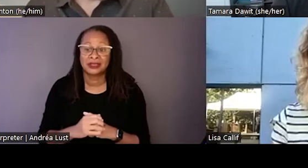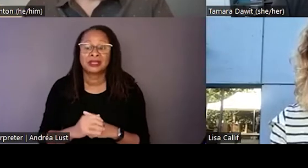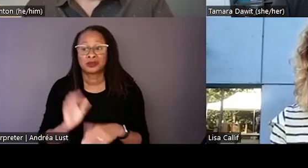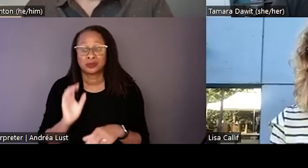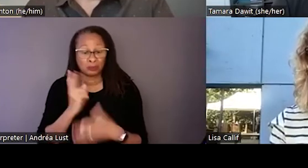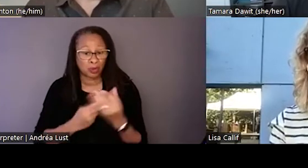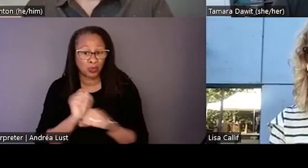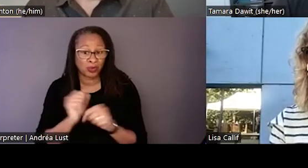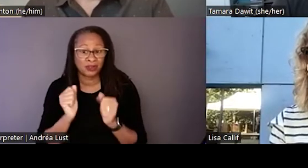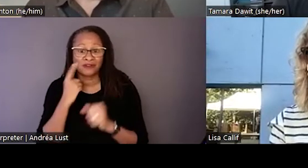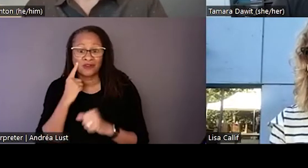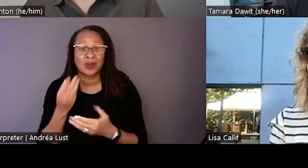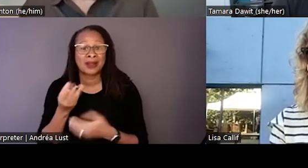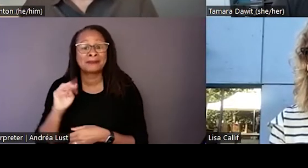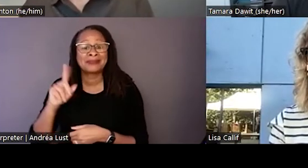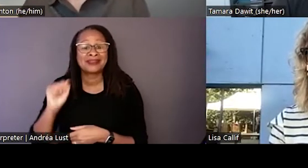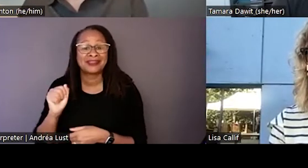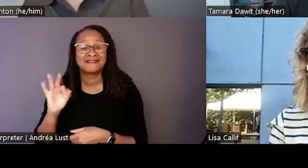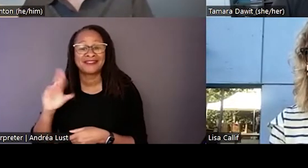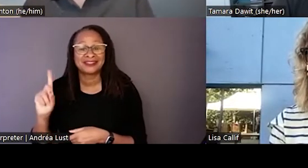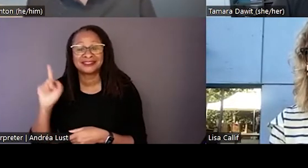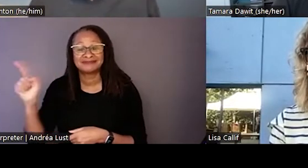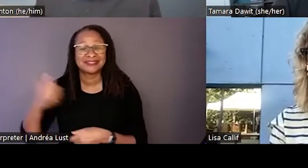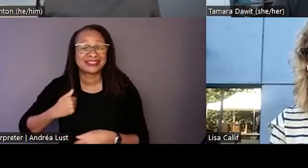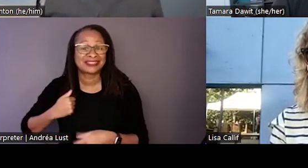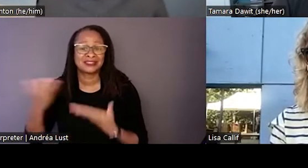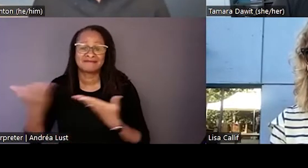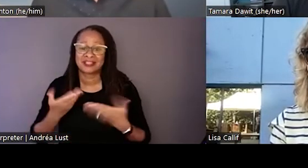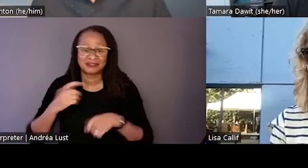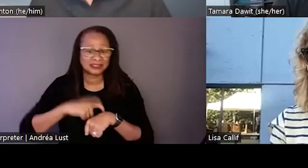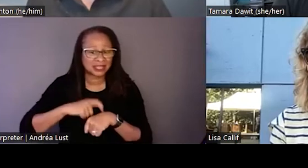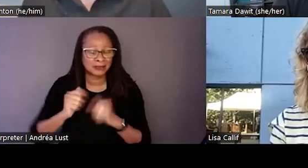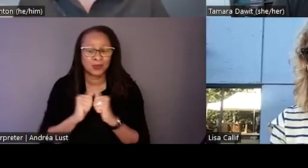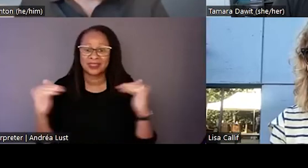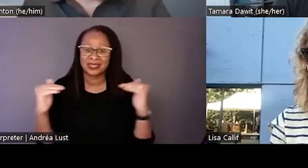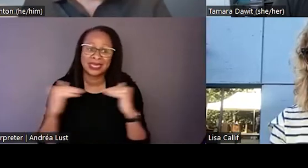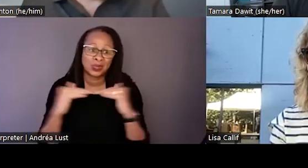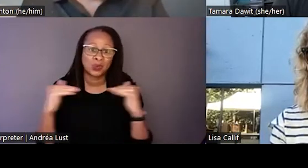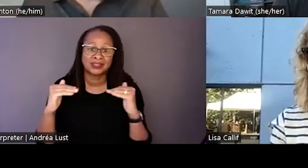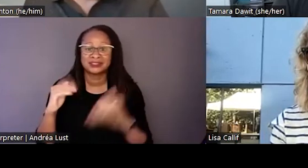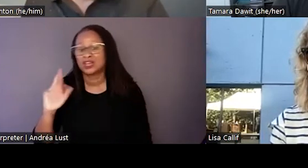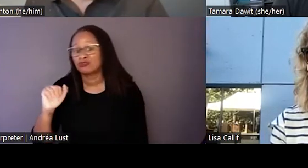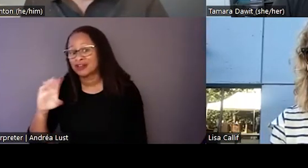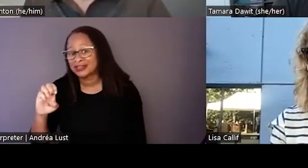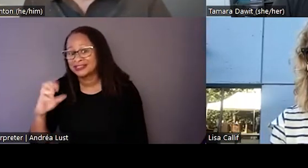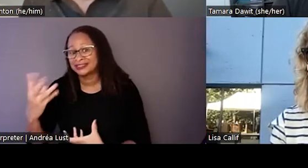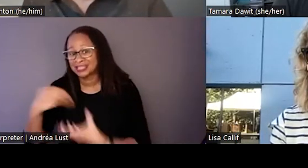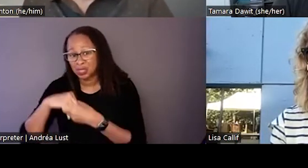and you're giving a lot of time on the questions of equity, race,